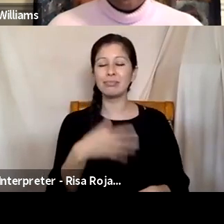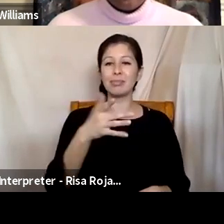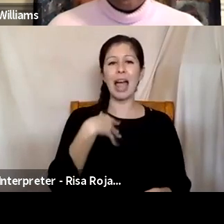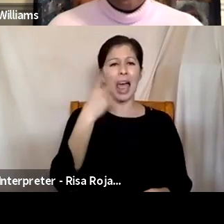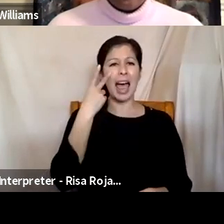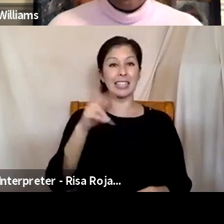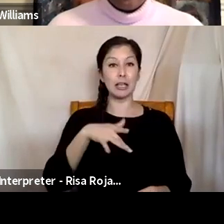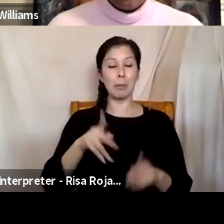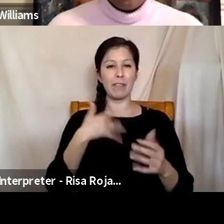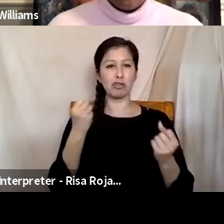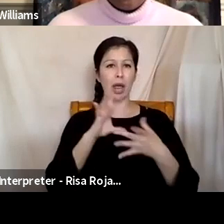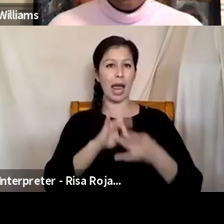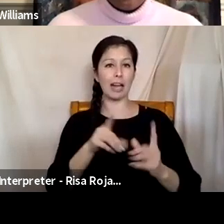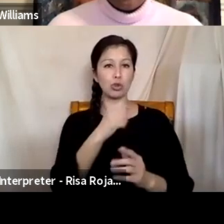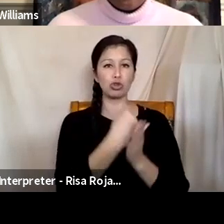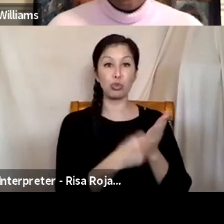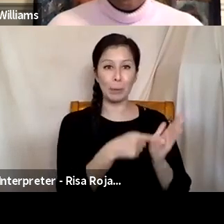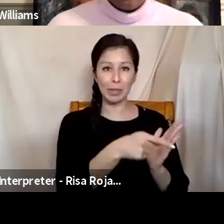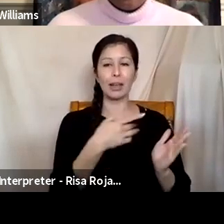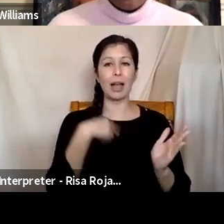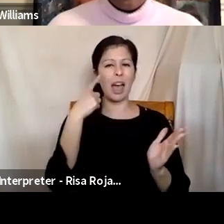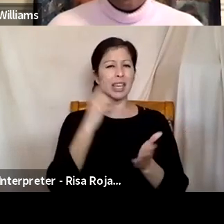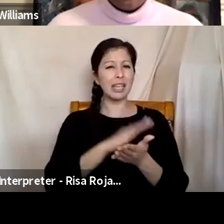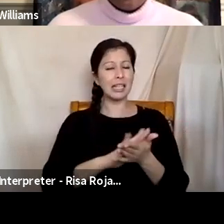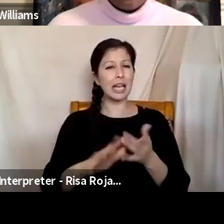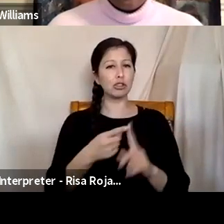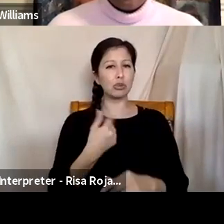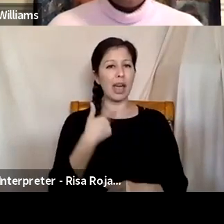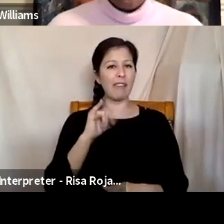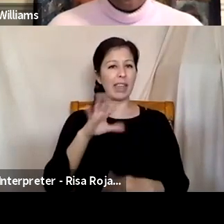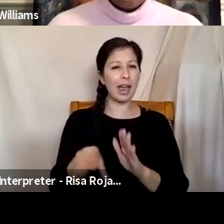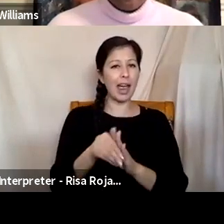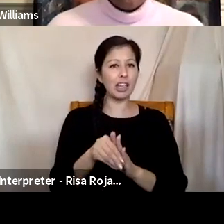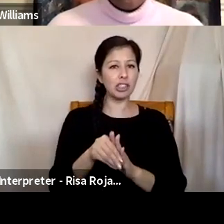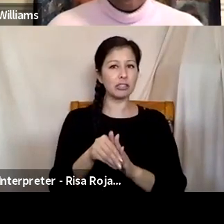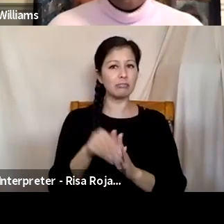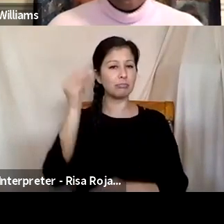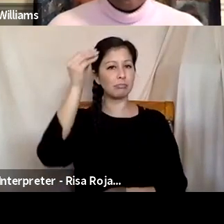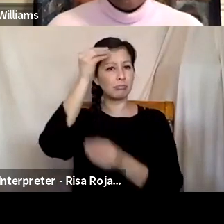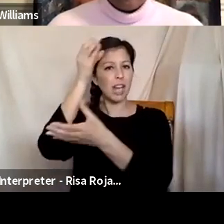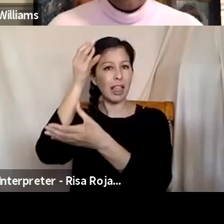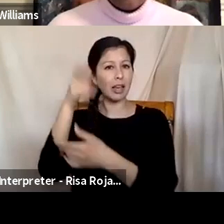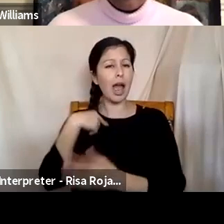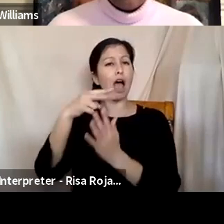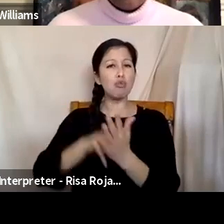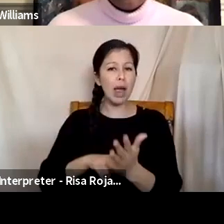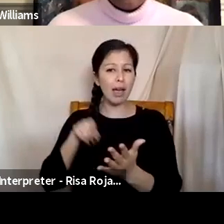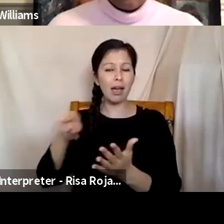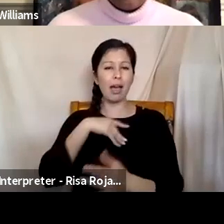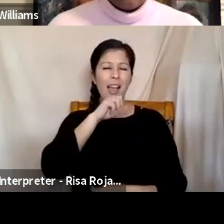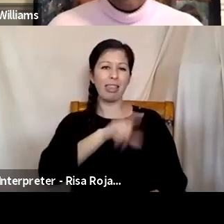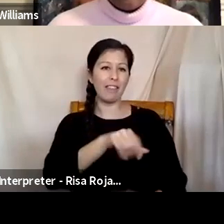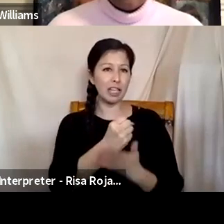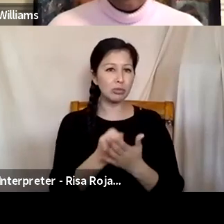feel attached to the script, I think it's nice to have that extra little bit of knowledge that I read this script and I loved